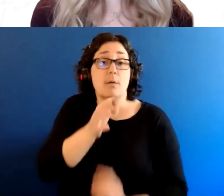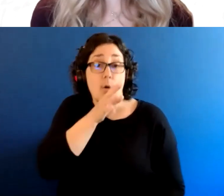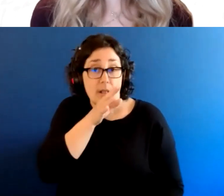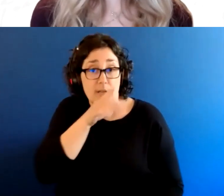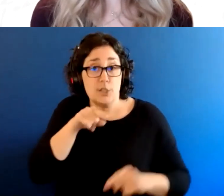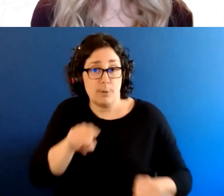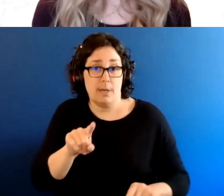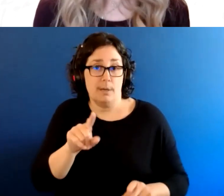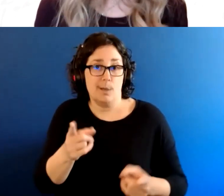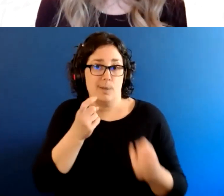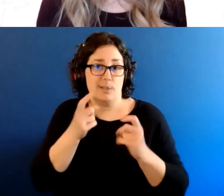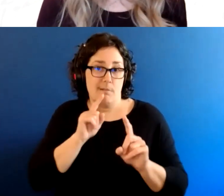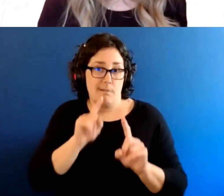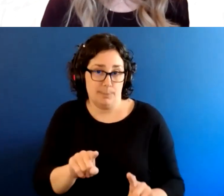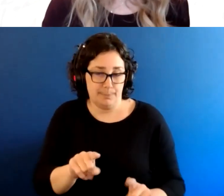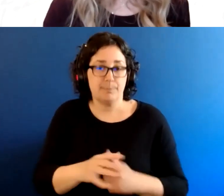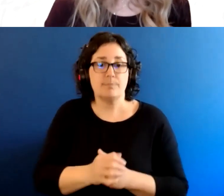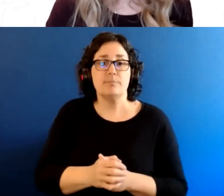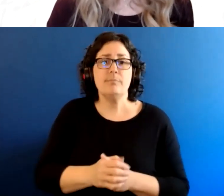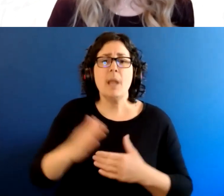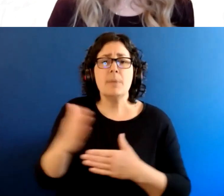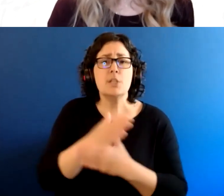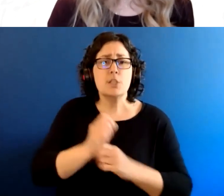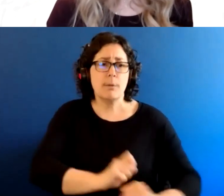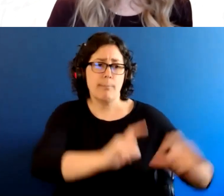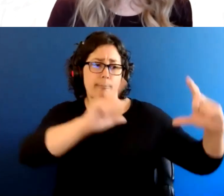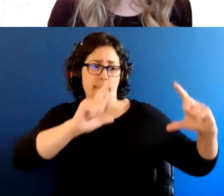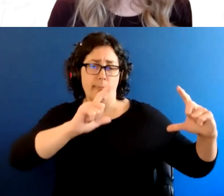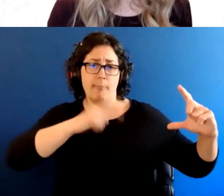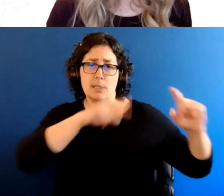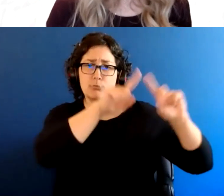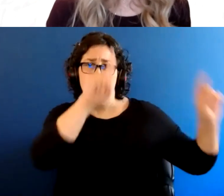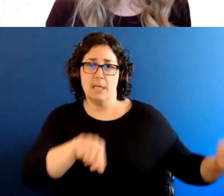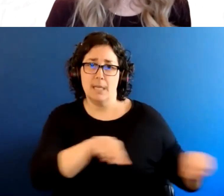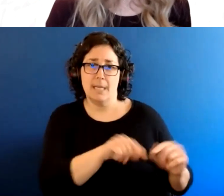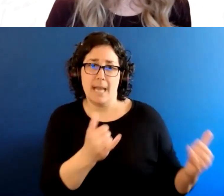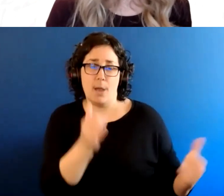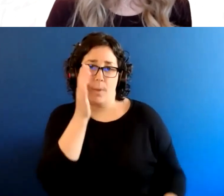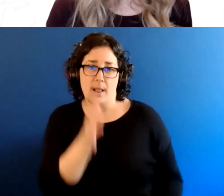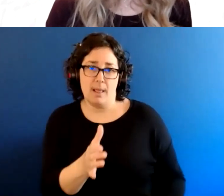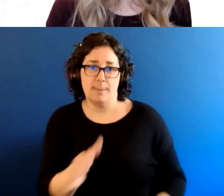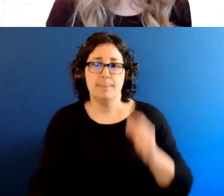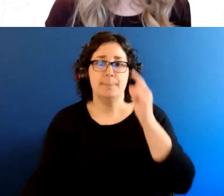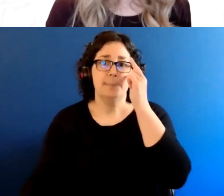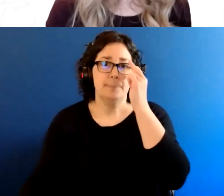during the Q&A period. So I'm just going to share my share my screen now.